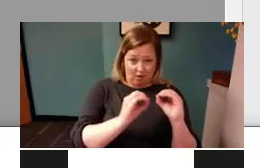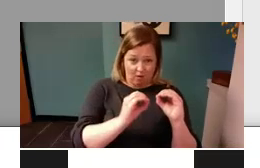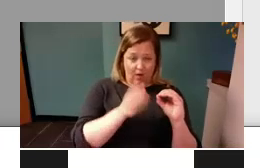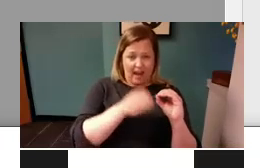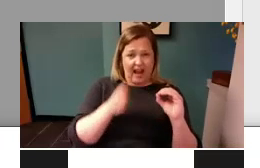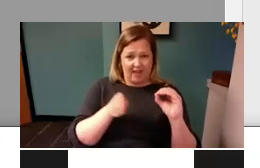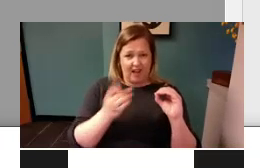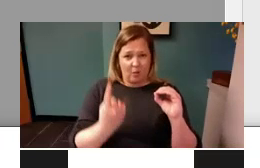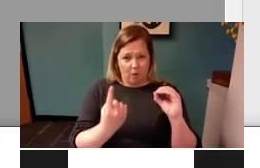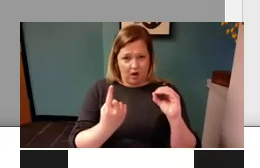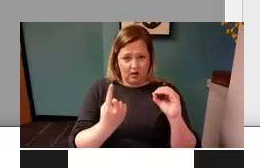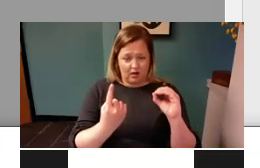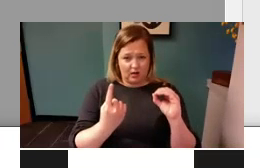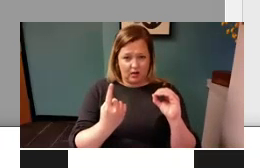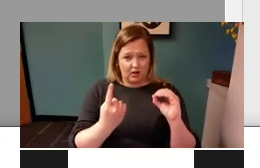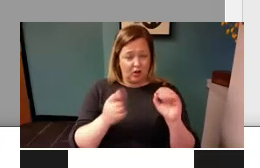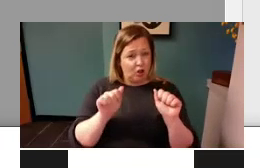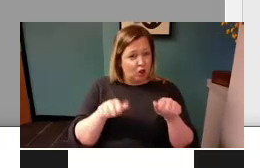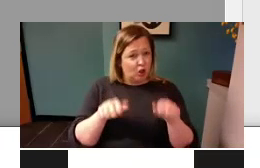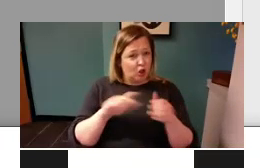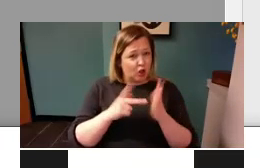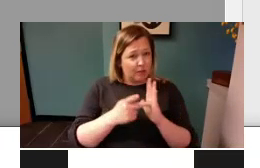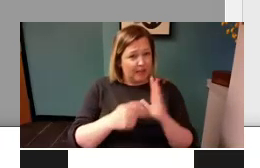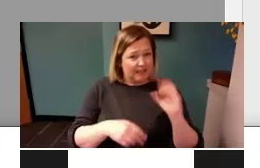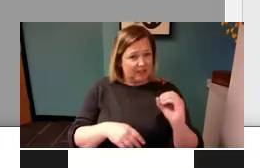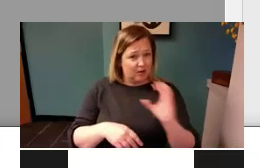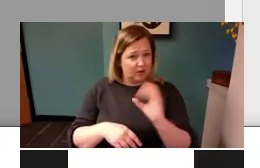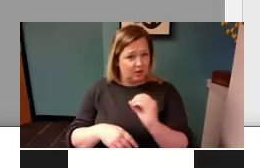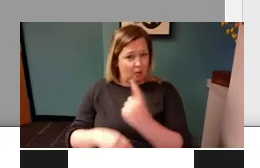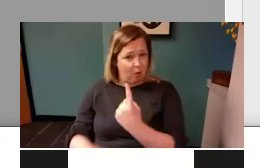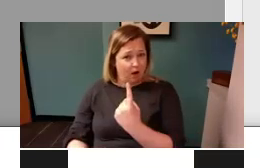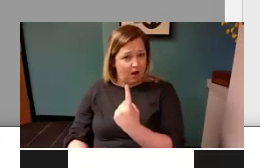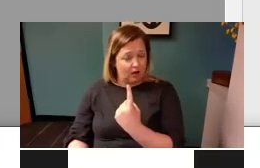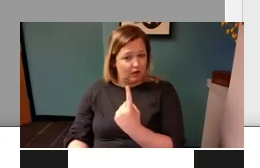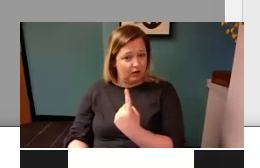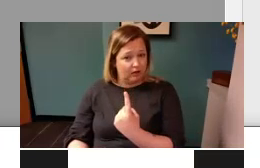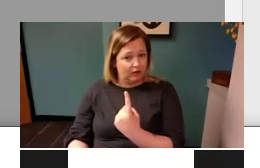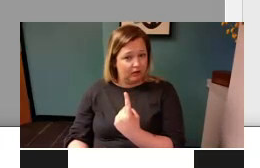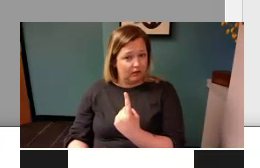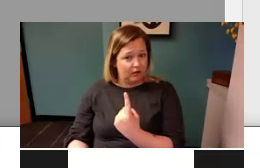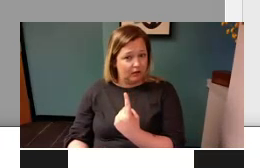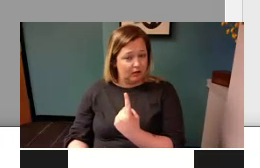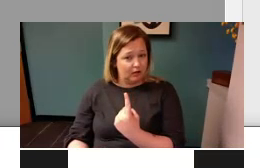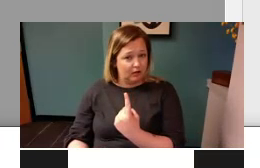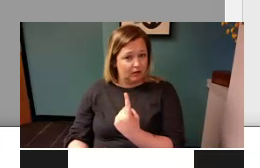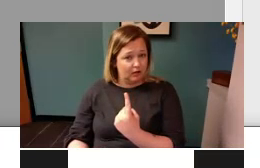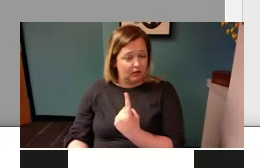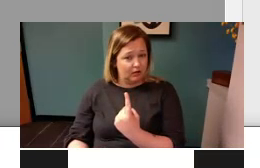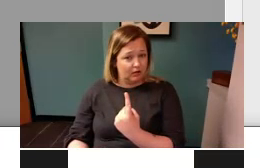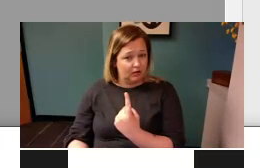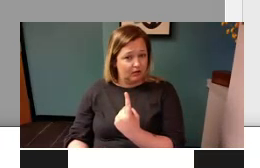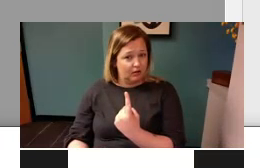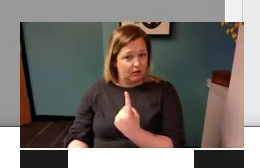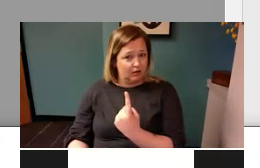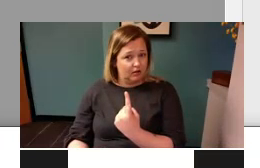that we have a 0, 0, 1. So that can potentially mean that we can either have for 0, 0, 1, we can either have the value